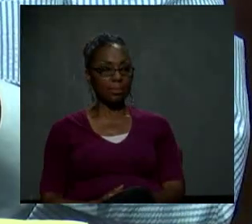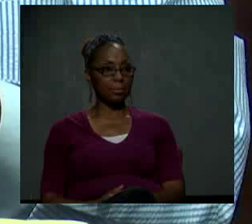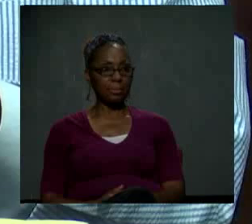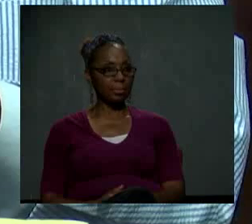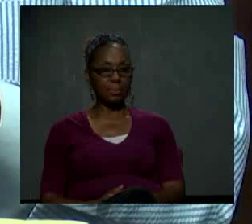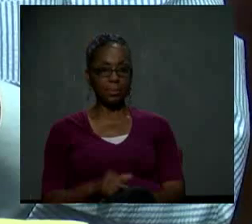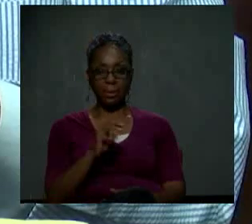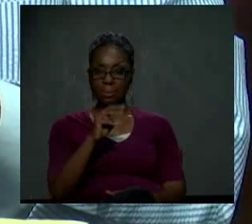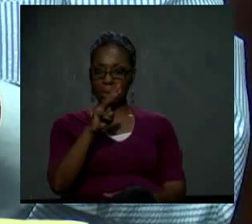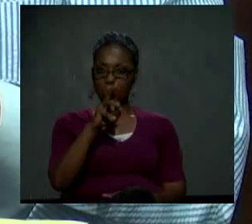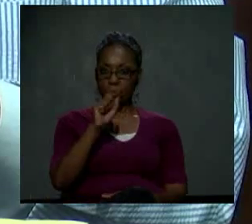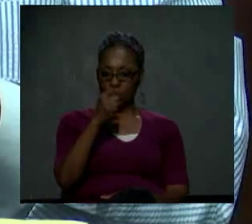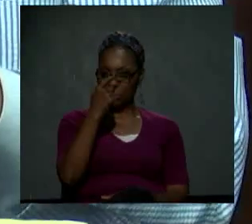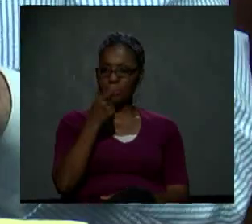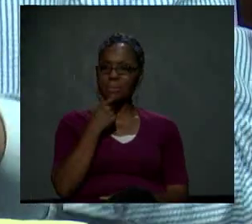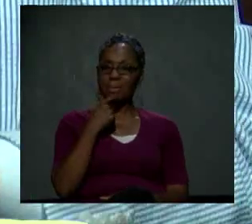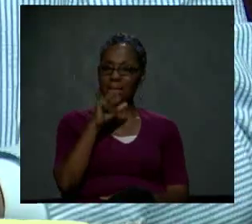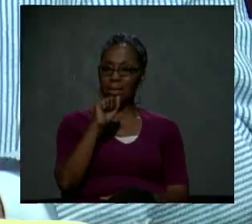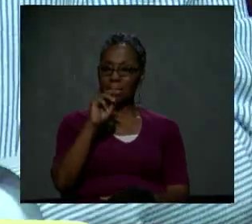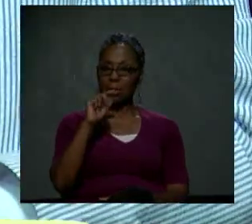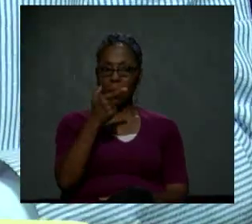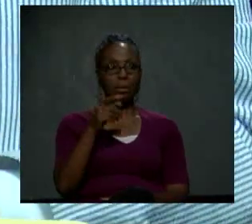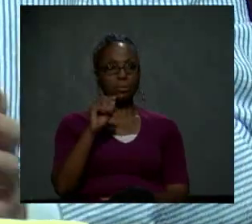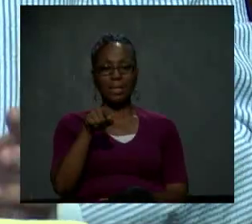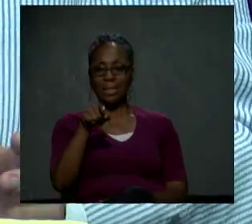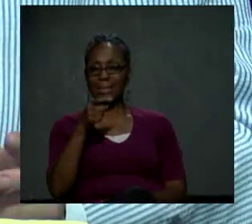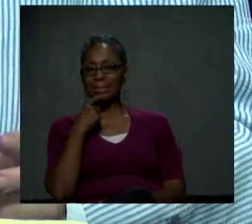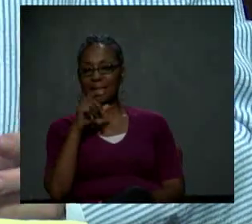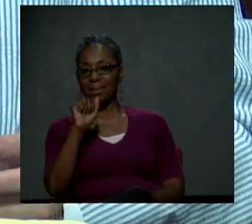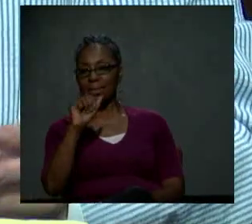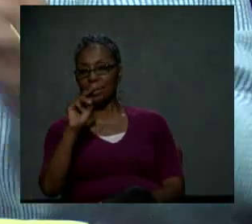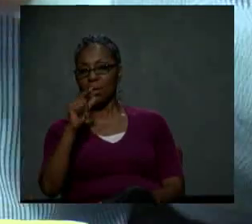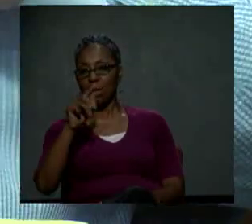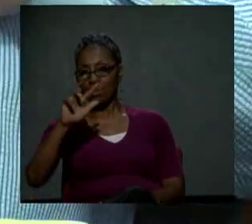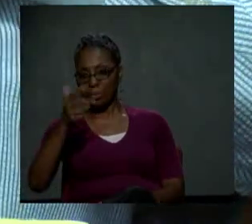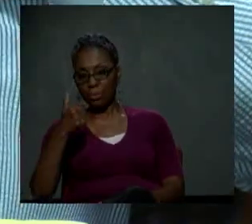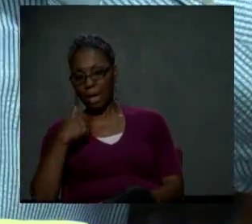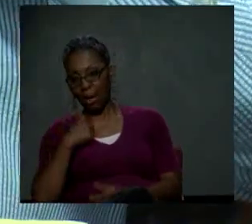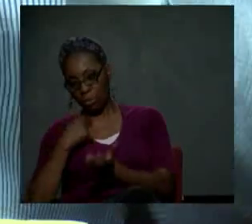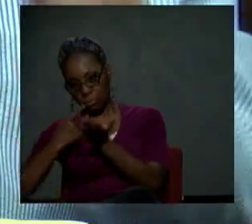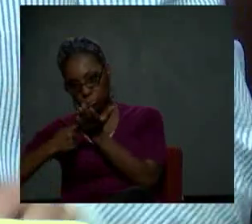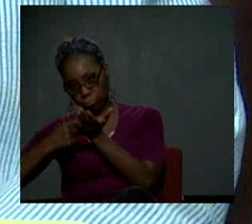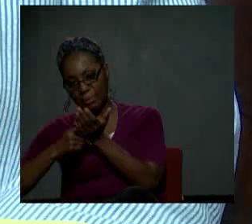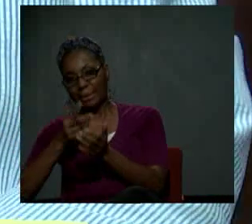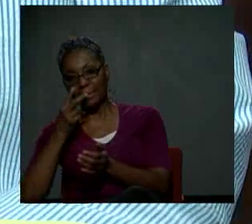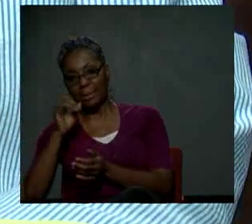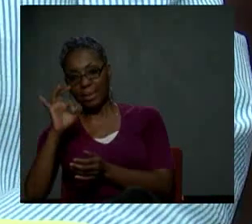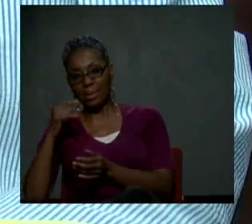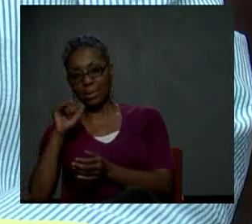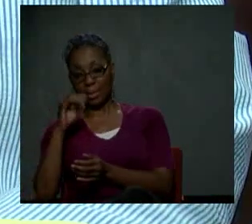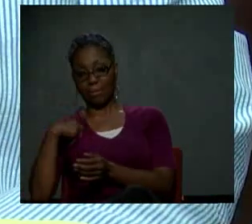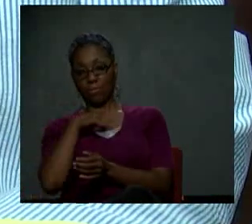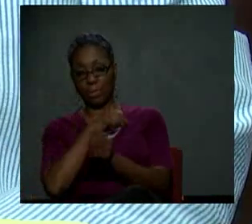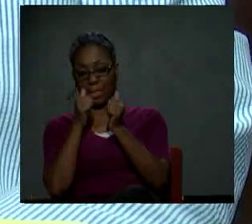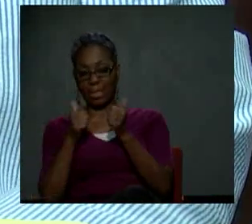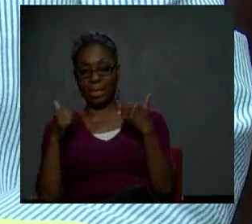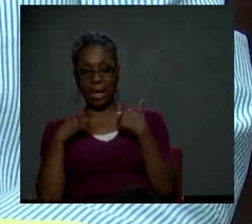But Mr. Jones said it's going to be August before he does it. He had said August 3rd. I'll visit with him and see if we can't at least have